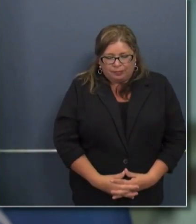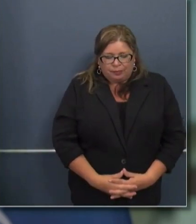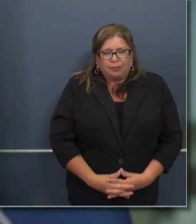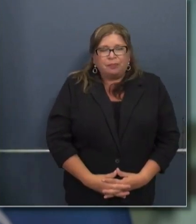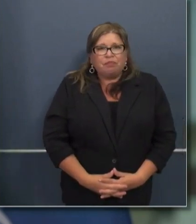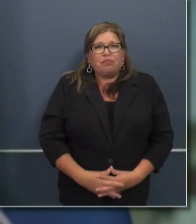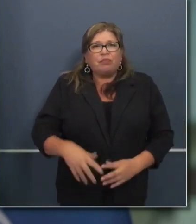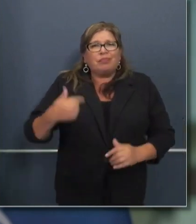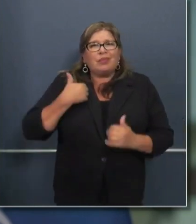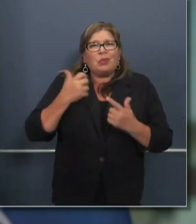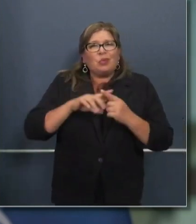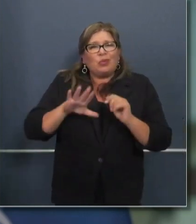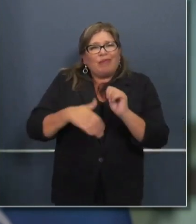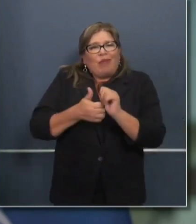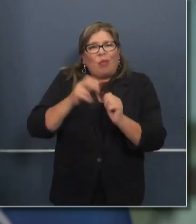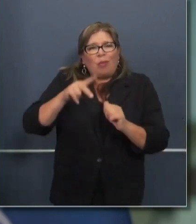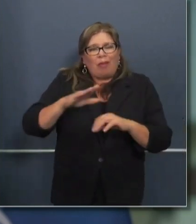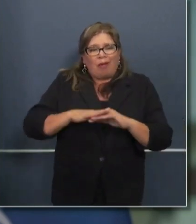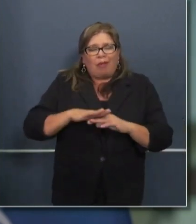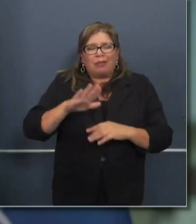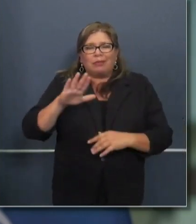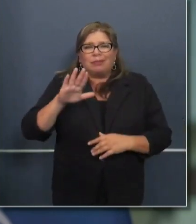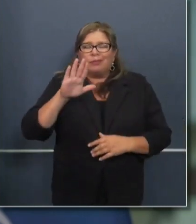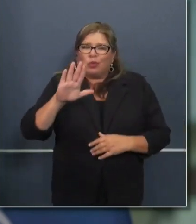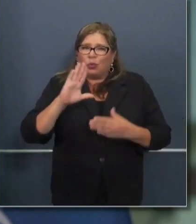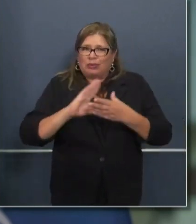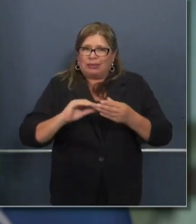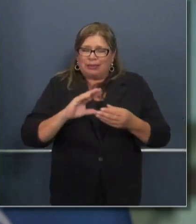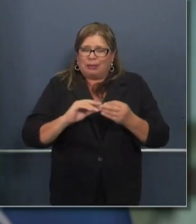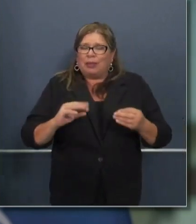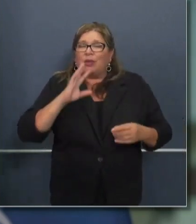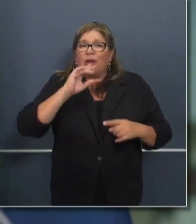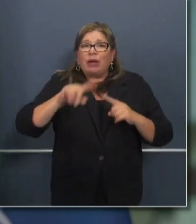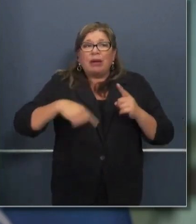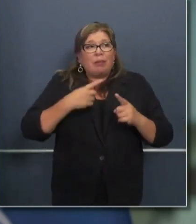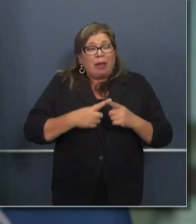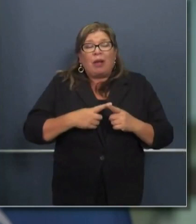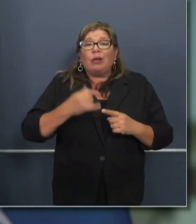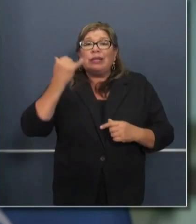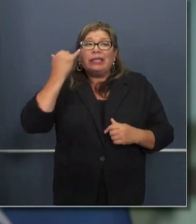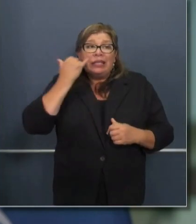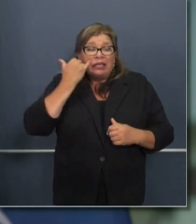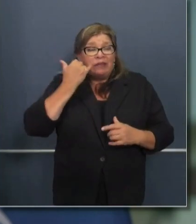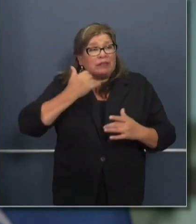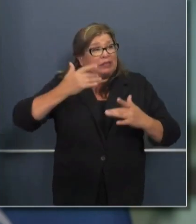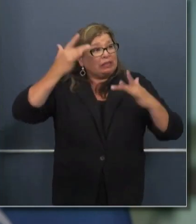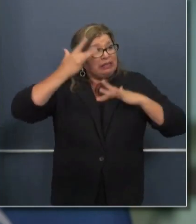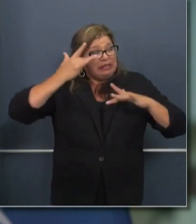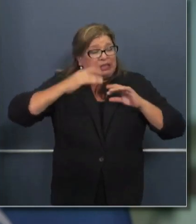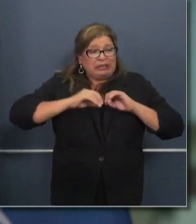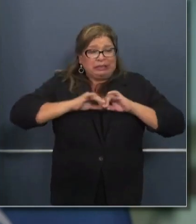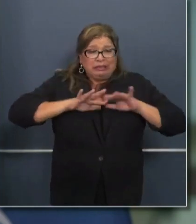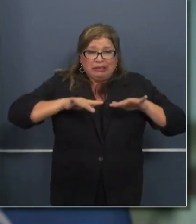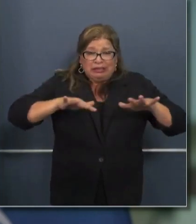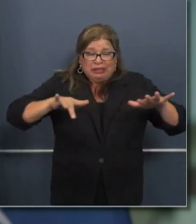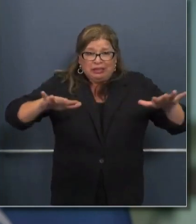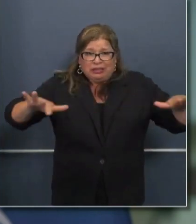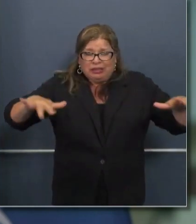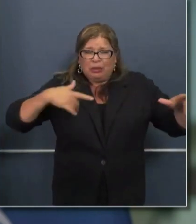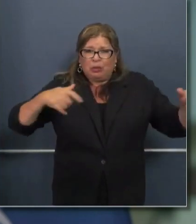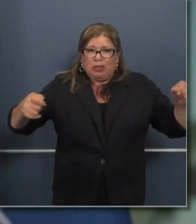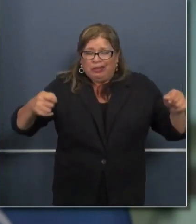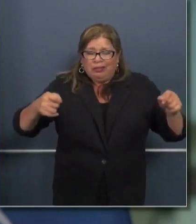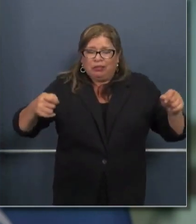as necessary. And I think a question a lot of folks have is, are there specific fixed numbers or metrics you are looking at that